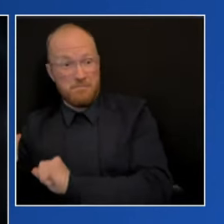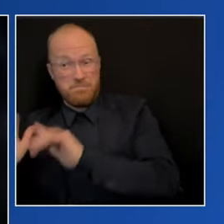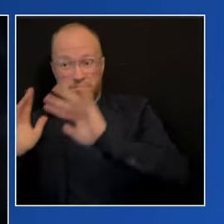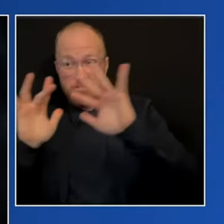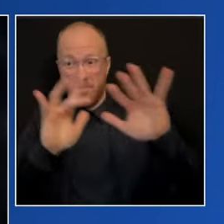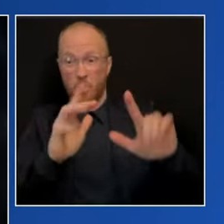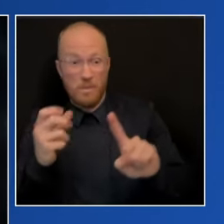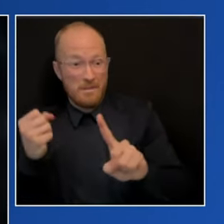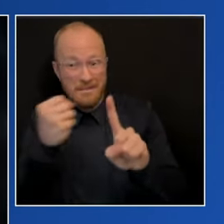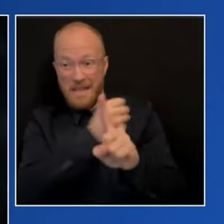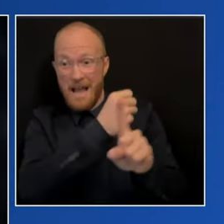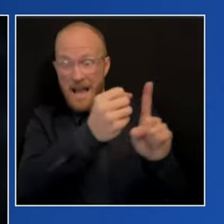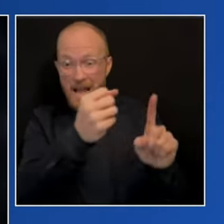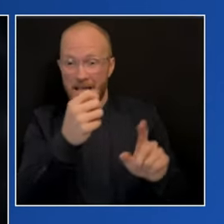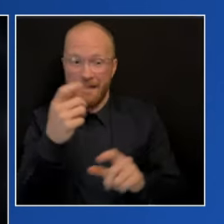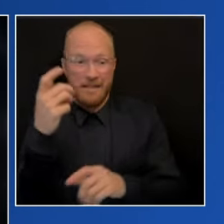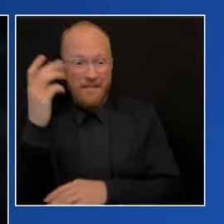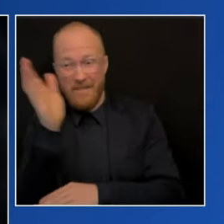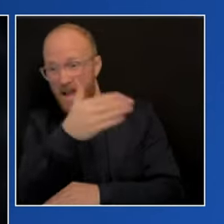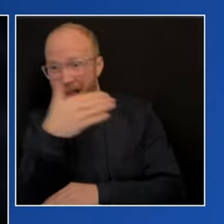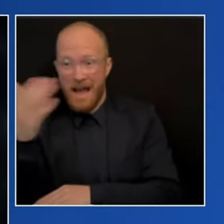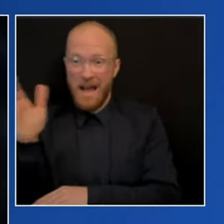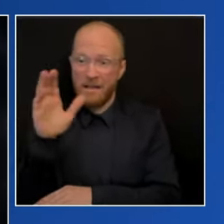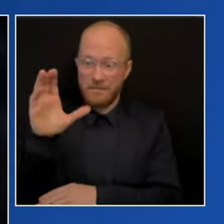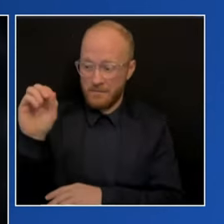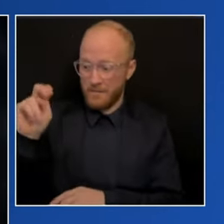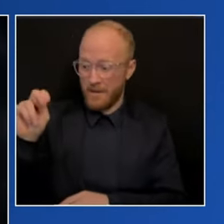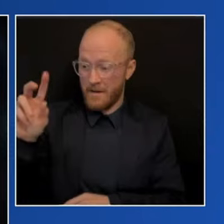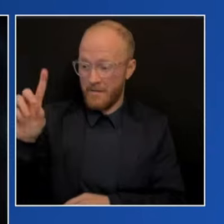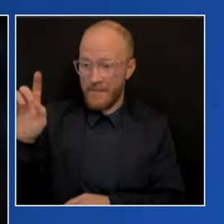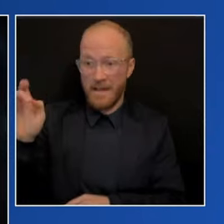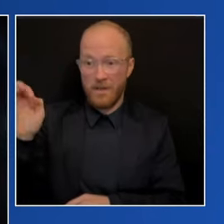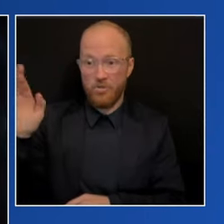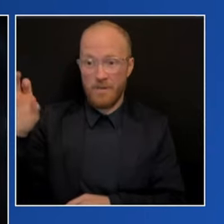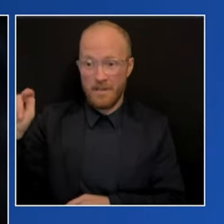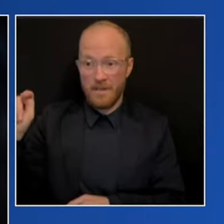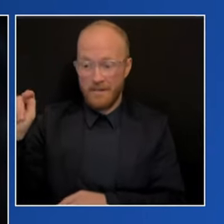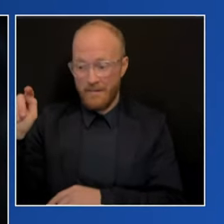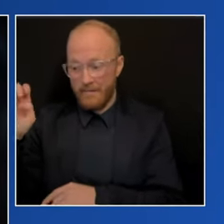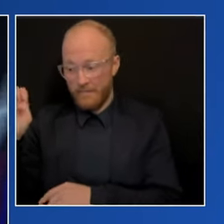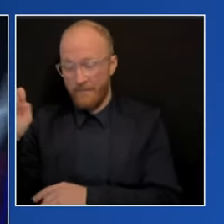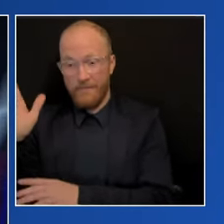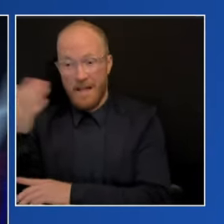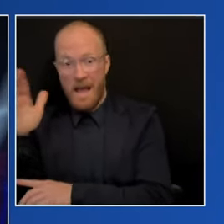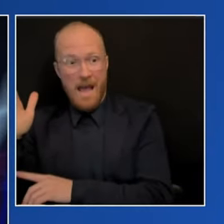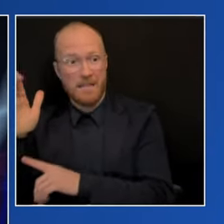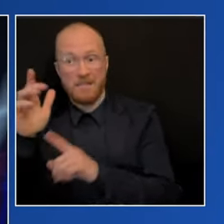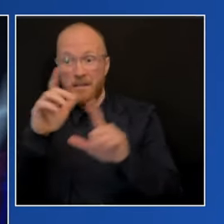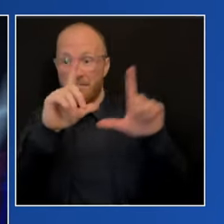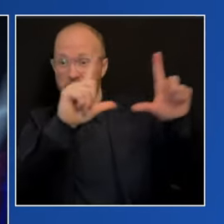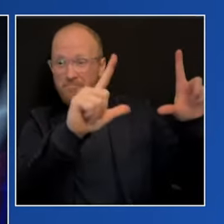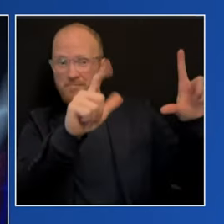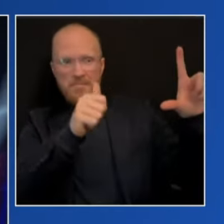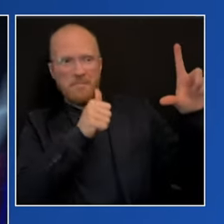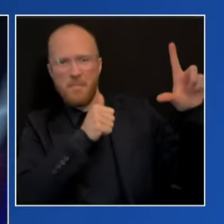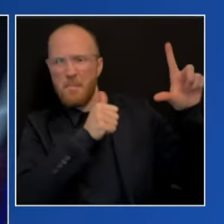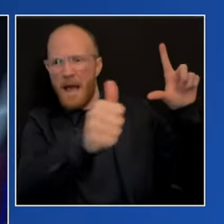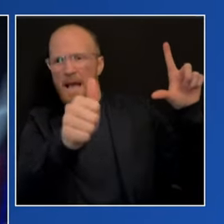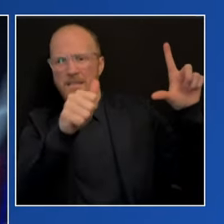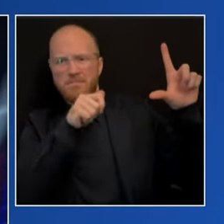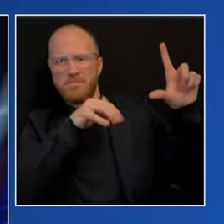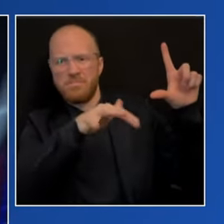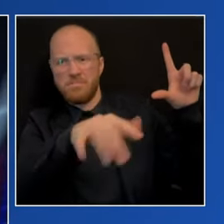waving Trump flags and Confederate flags, stormed right past that portrait. That image of George Washington gave